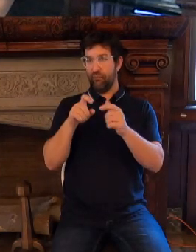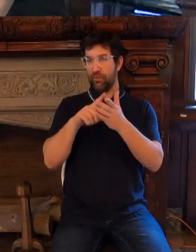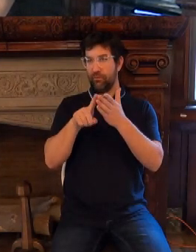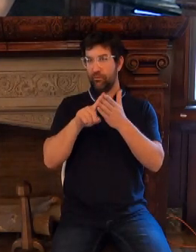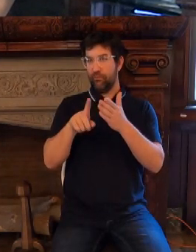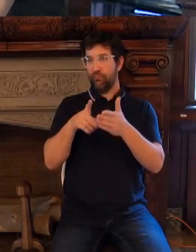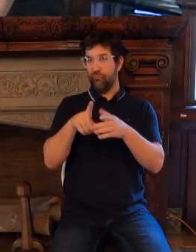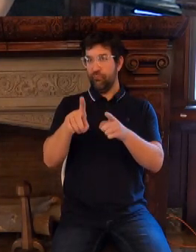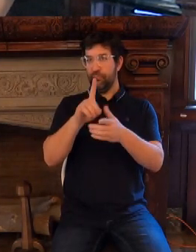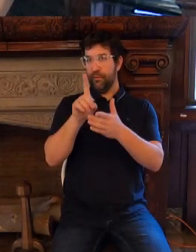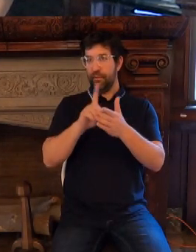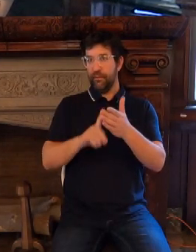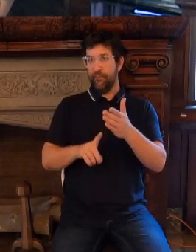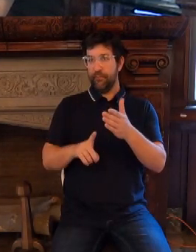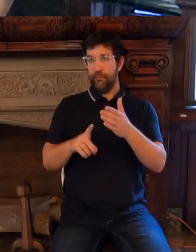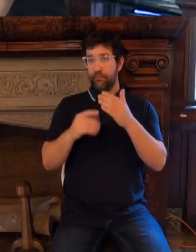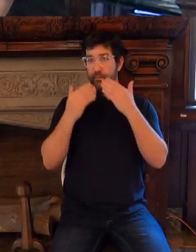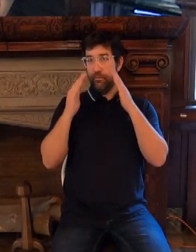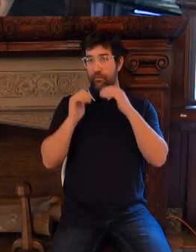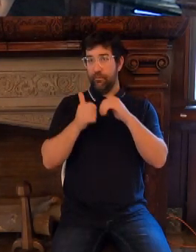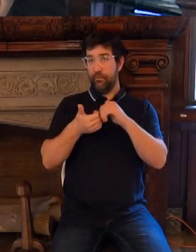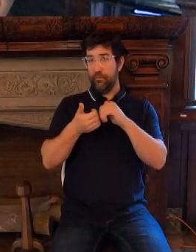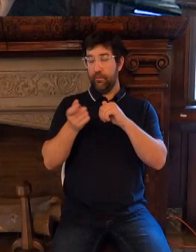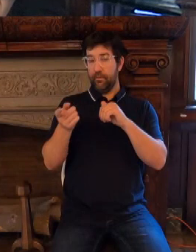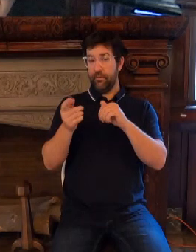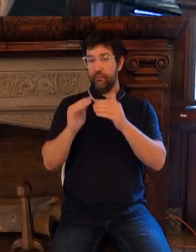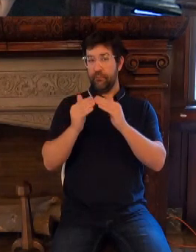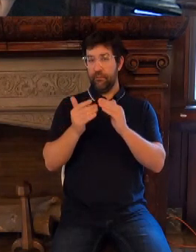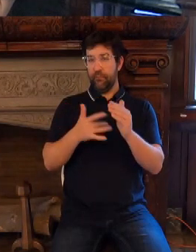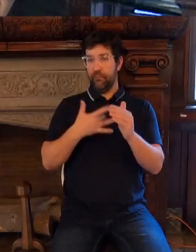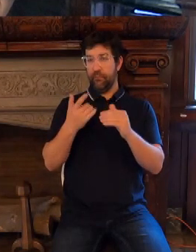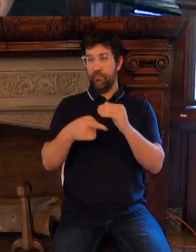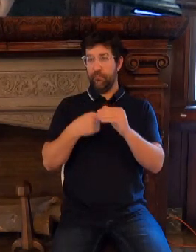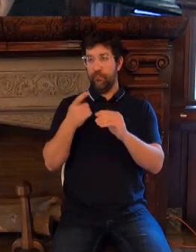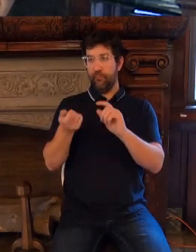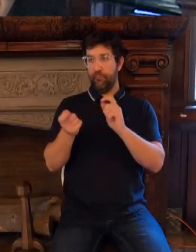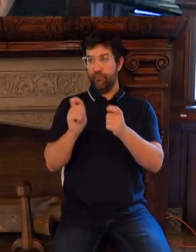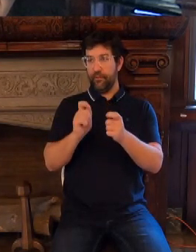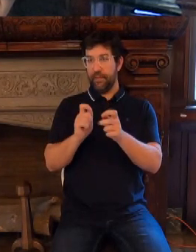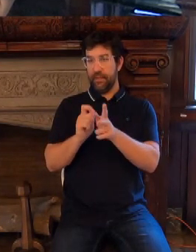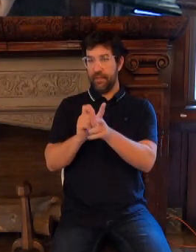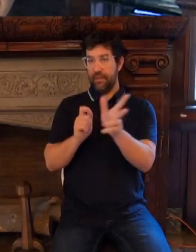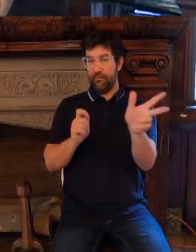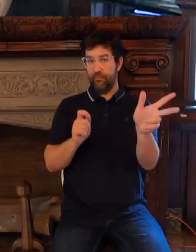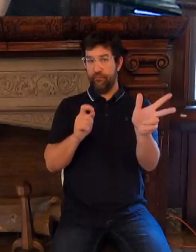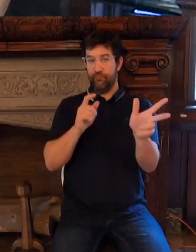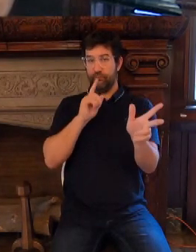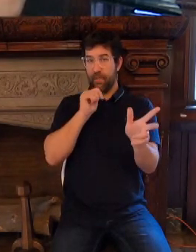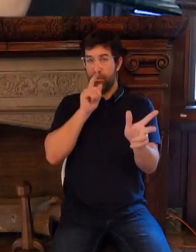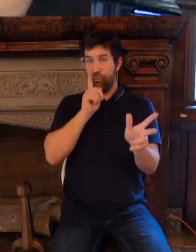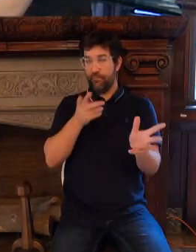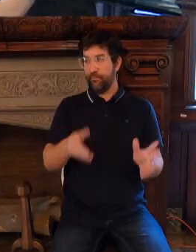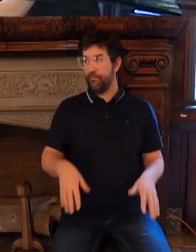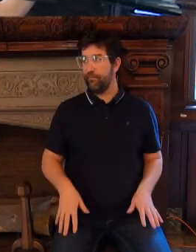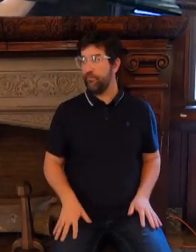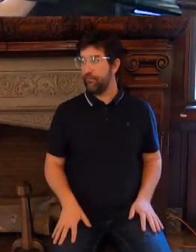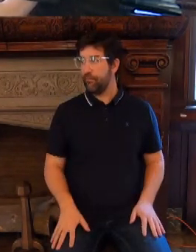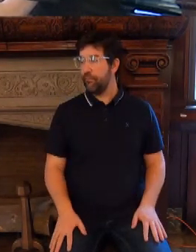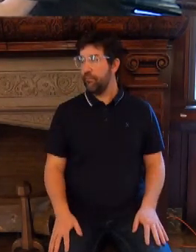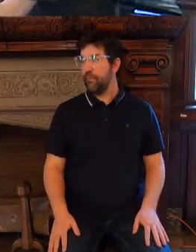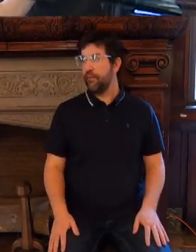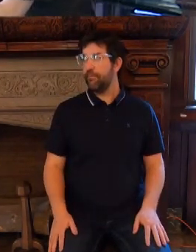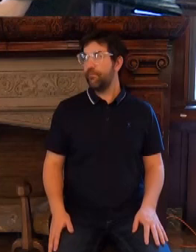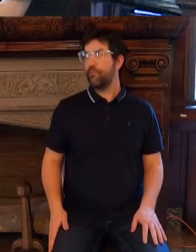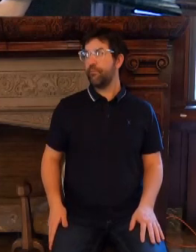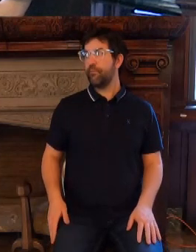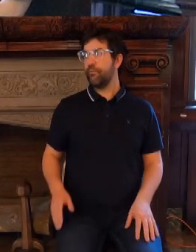design. I don't know how this community would feel about that change or lack thereof. I'm honestly not sure. Well, I'm glad to hear